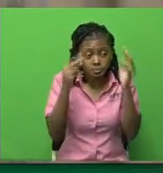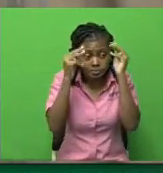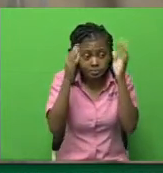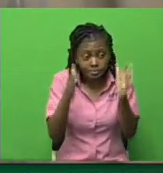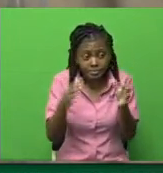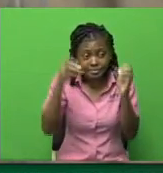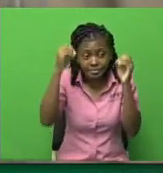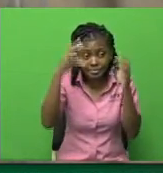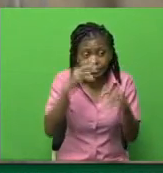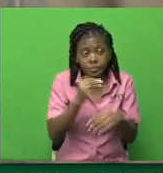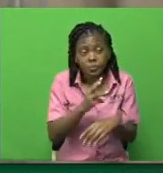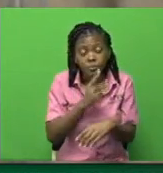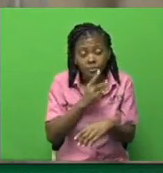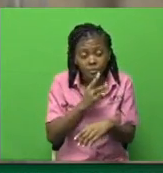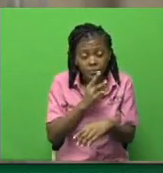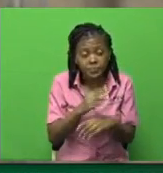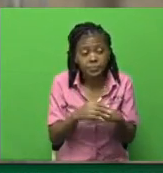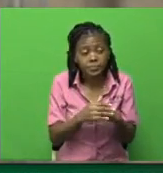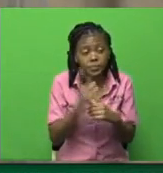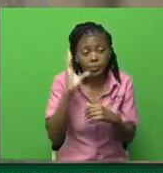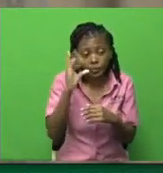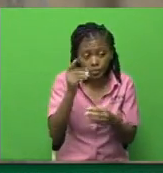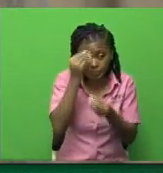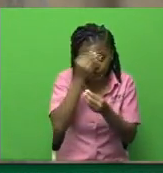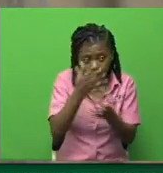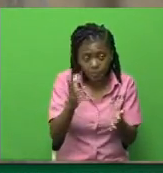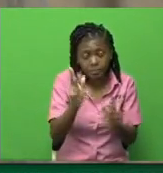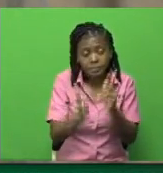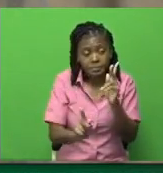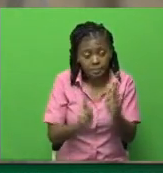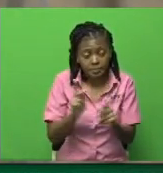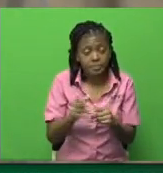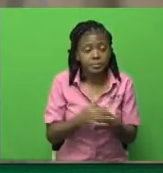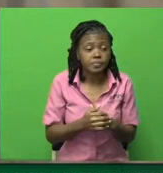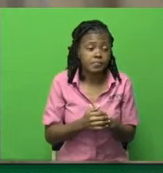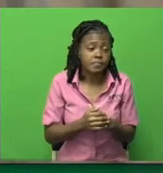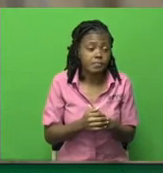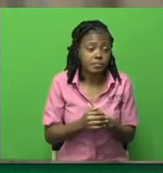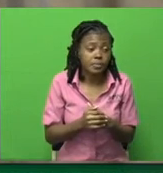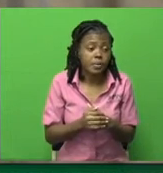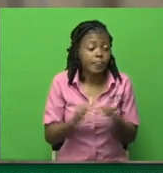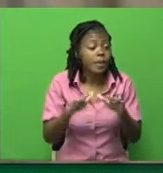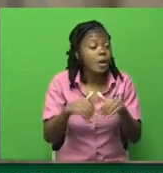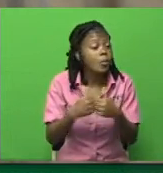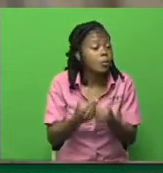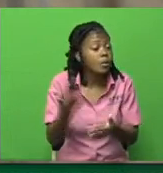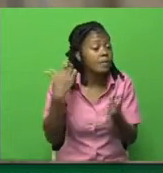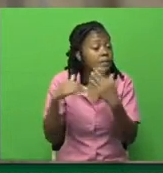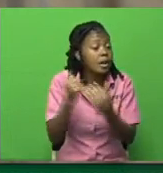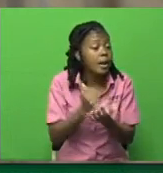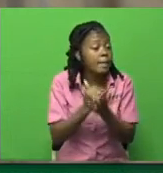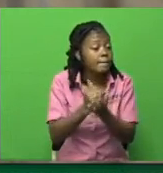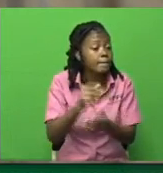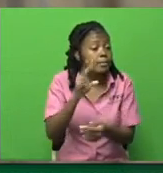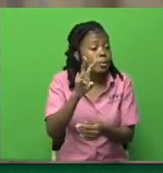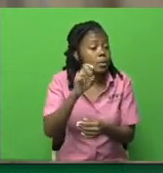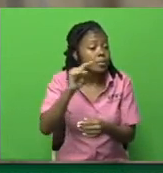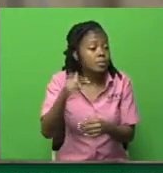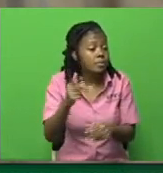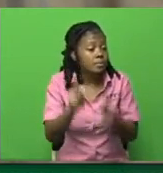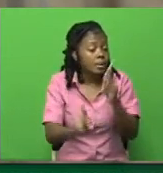will share with the population how did they move from 200 000 people